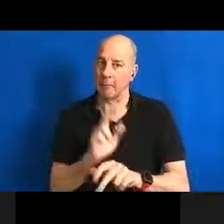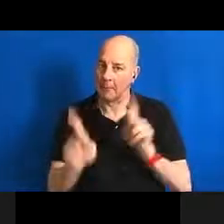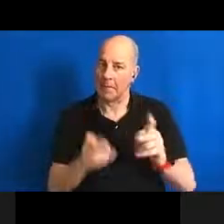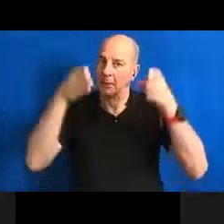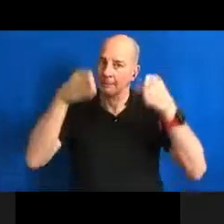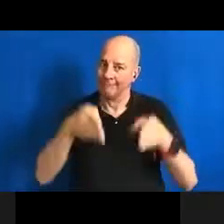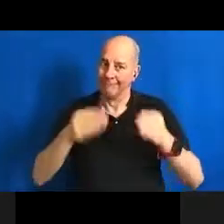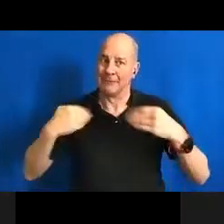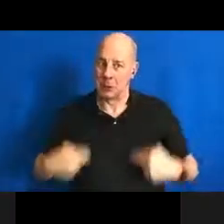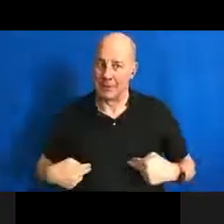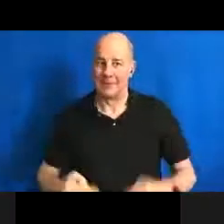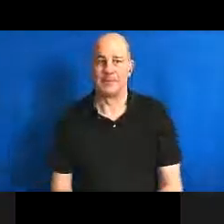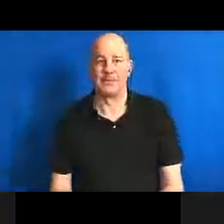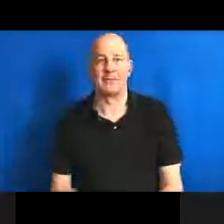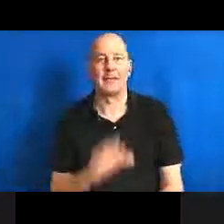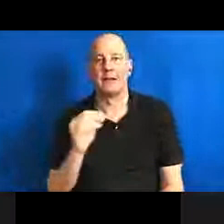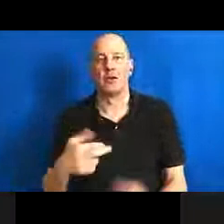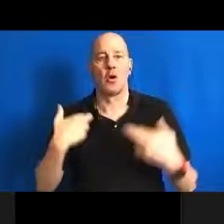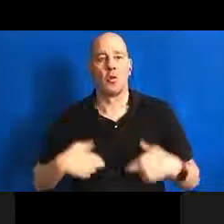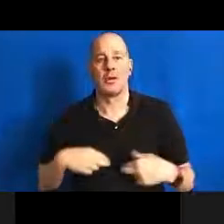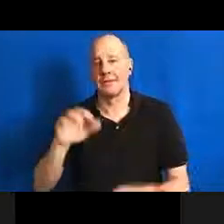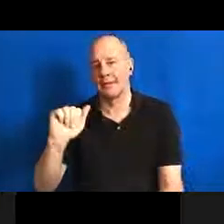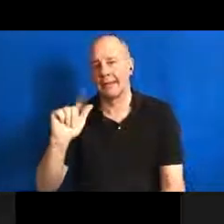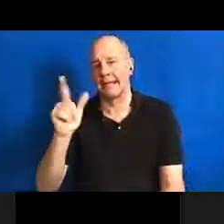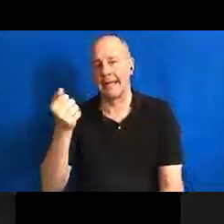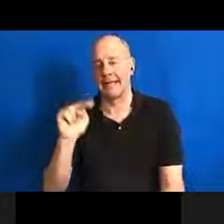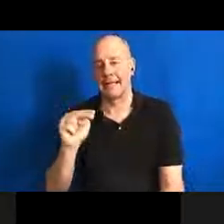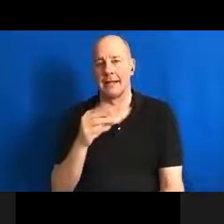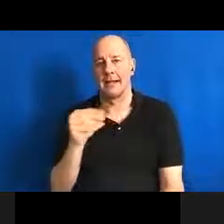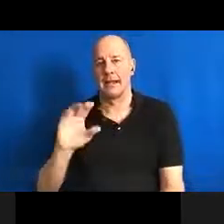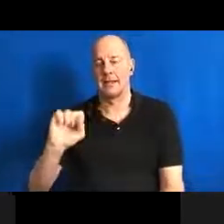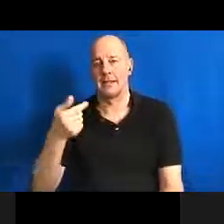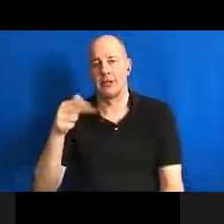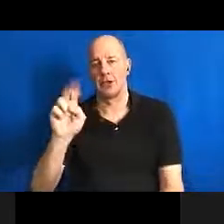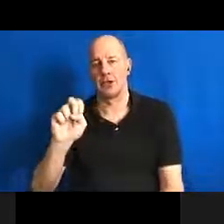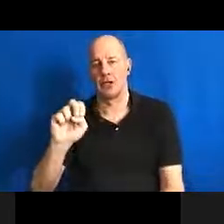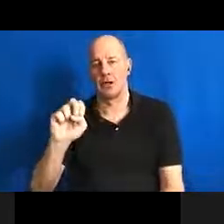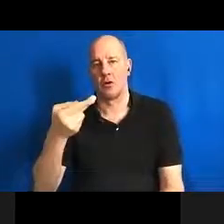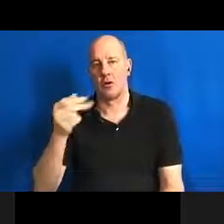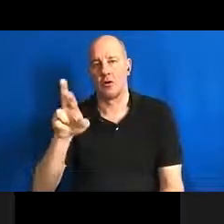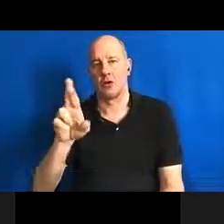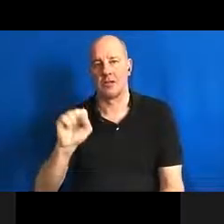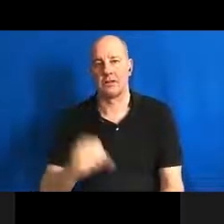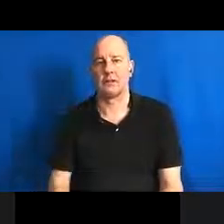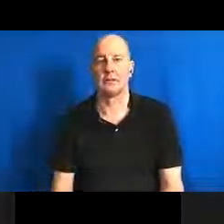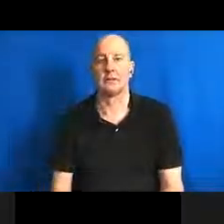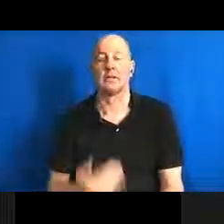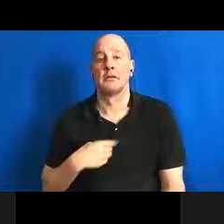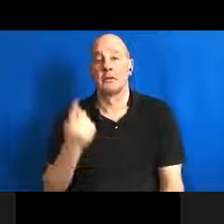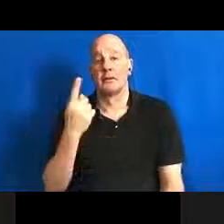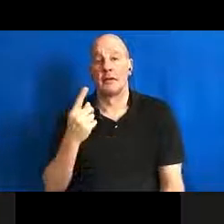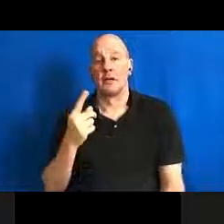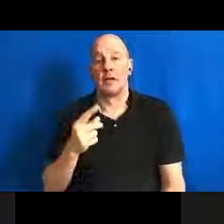Also, unfortunately, no like resident aliens as shareholders, so that may deter some folks. There's also only one class of